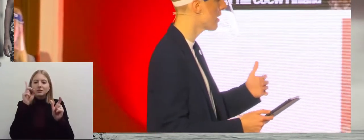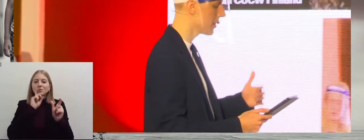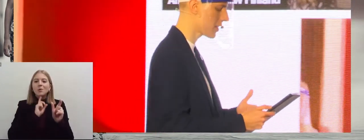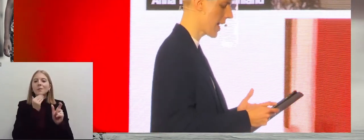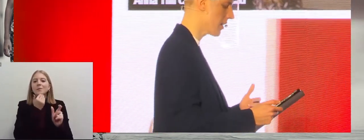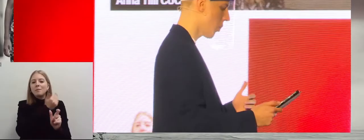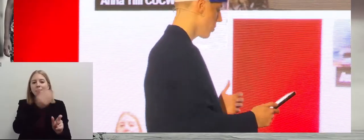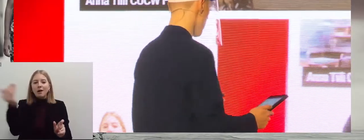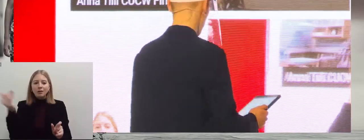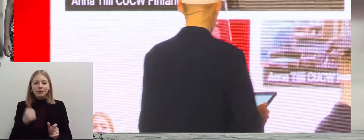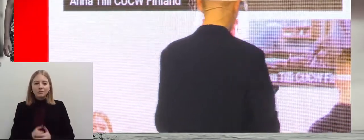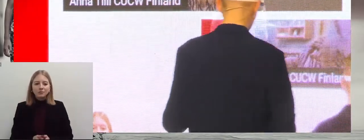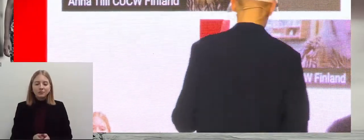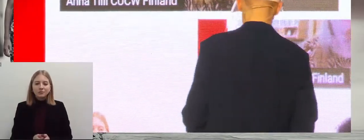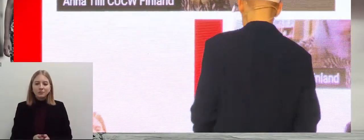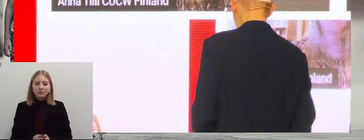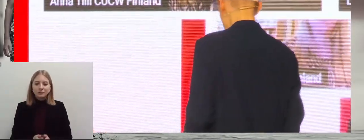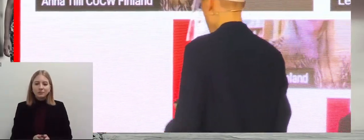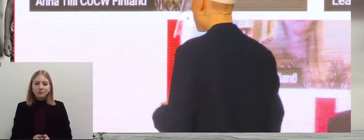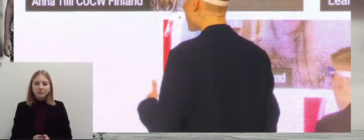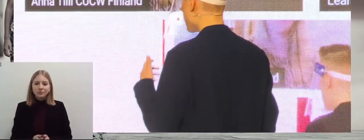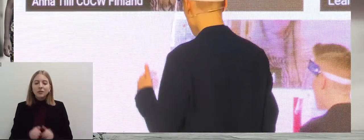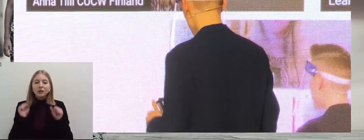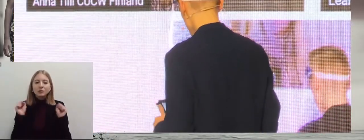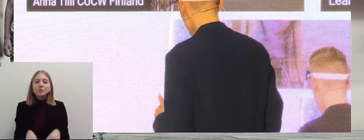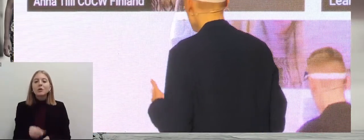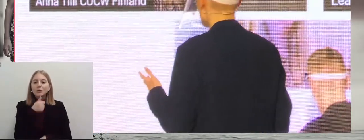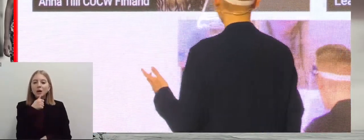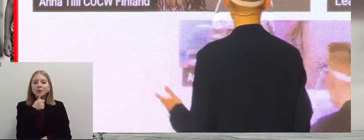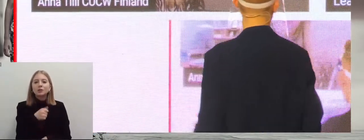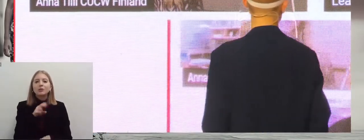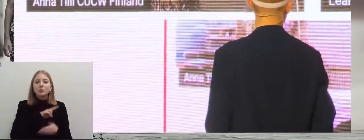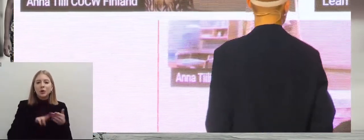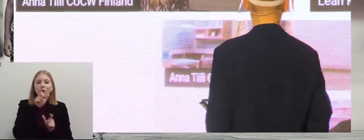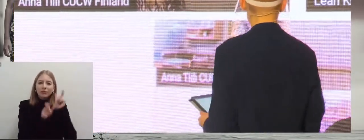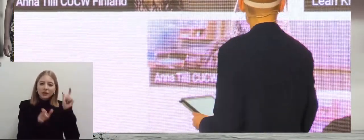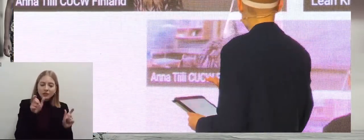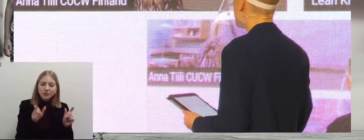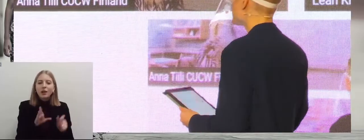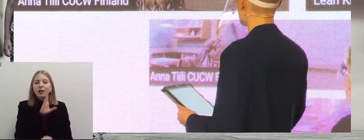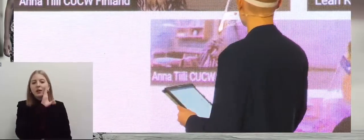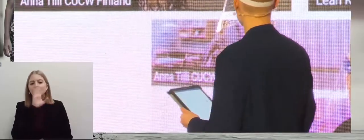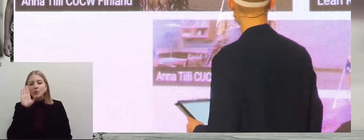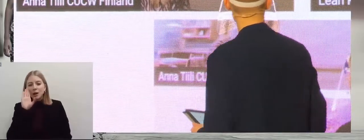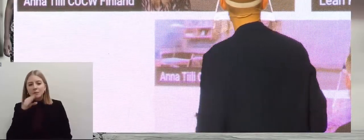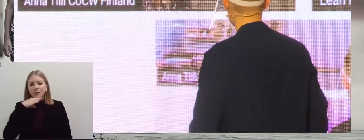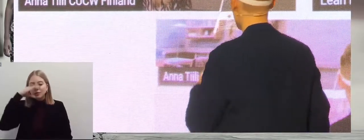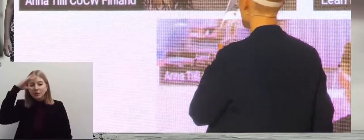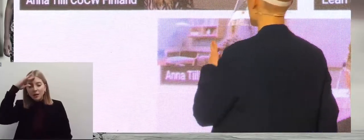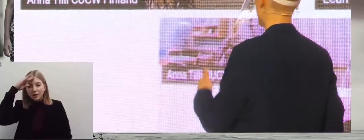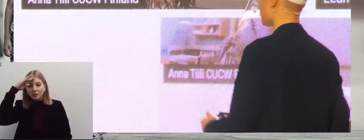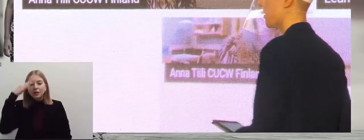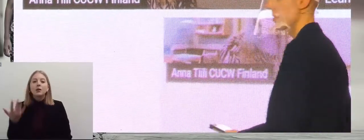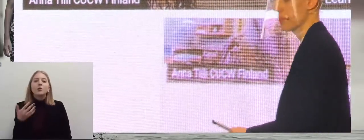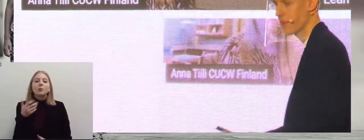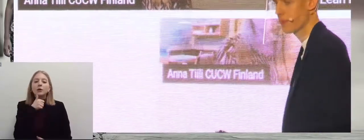involve parents and also professionals in empowering children in vulnerable situations? Just a base question to any